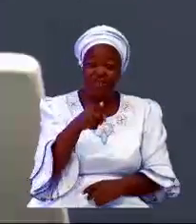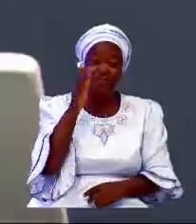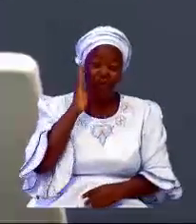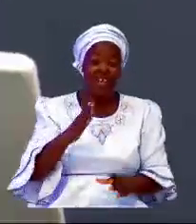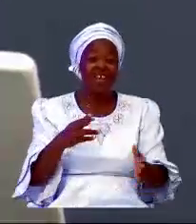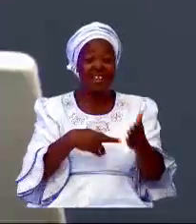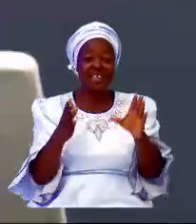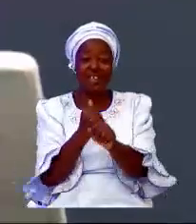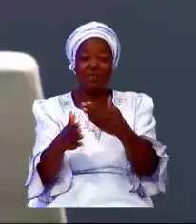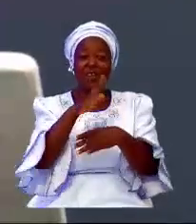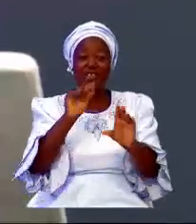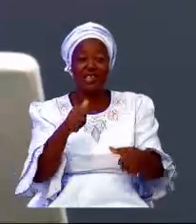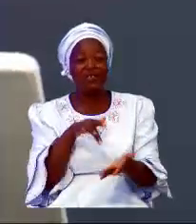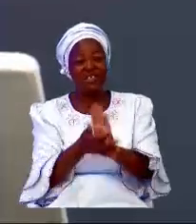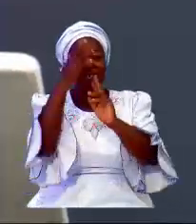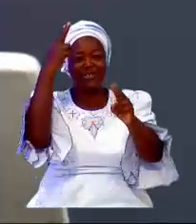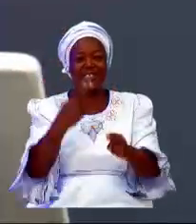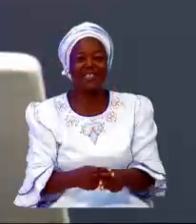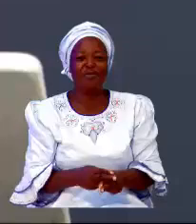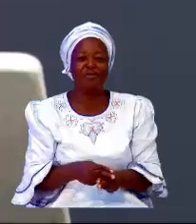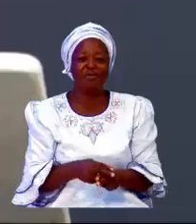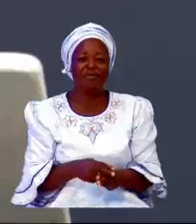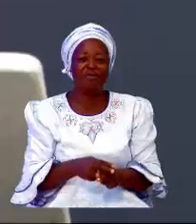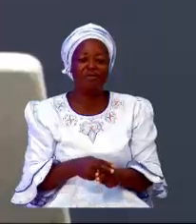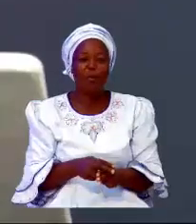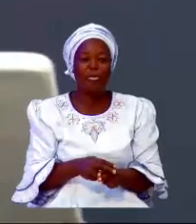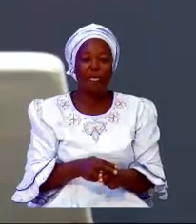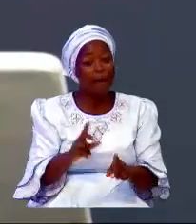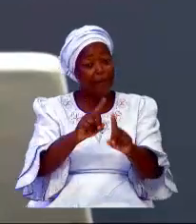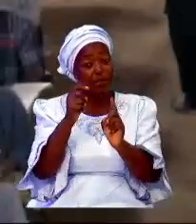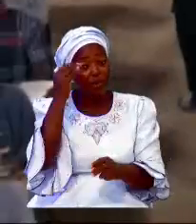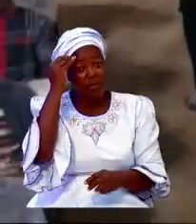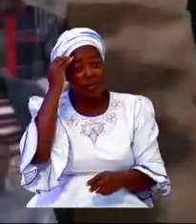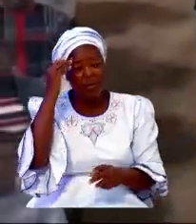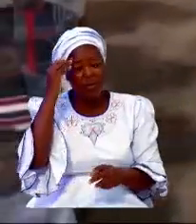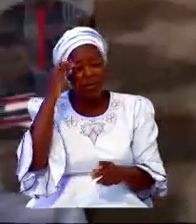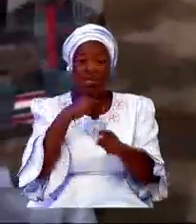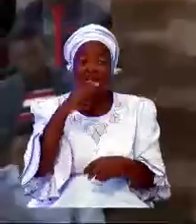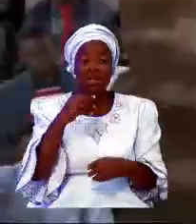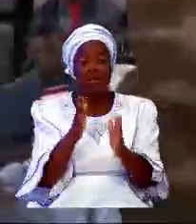regain myself. Today, you will regain yourself.